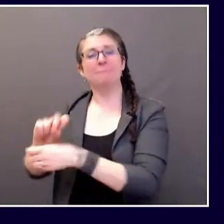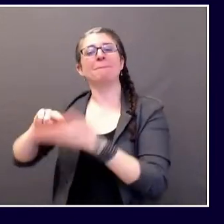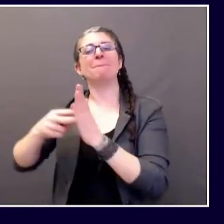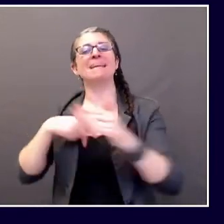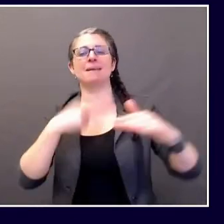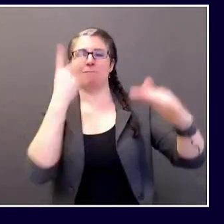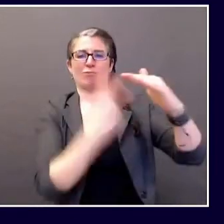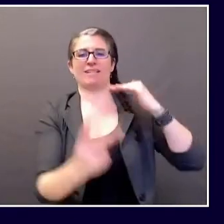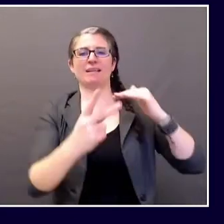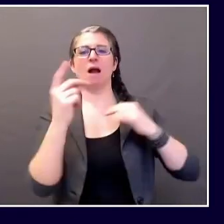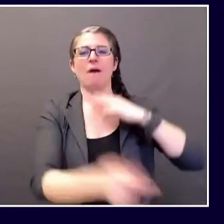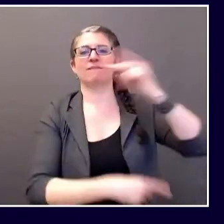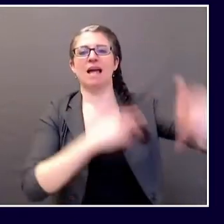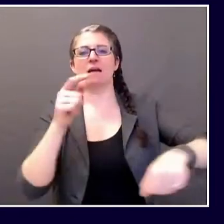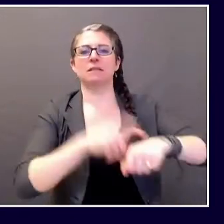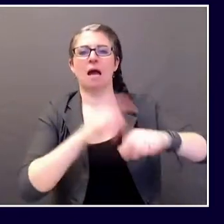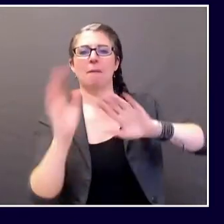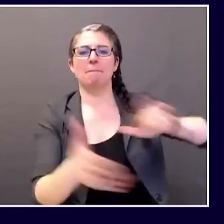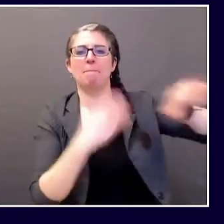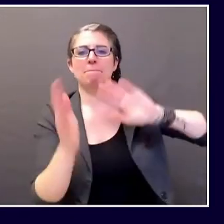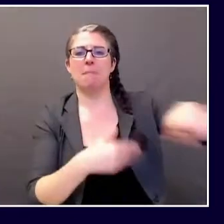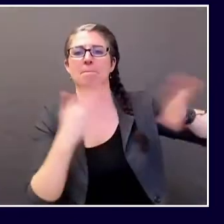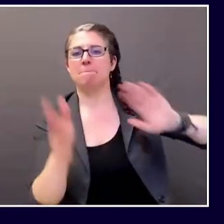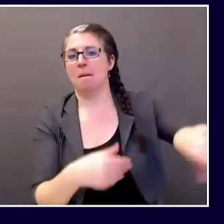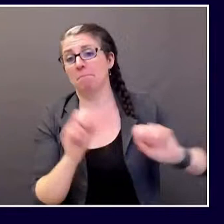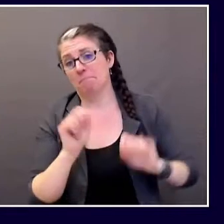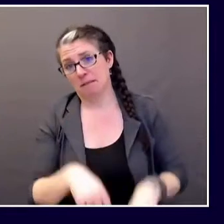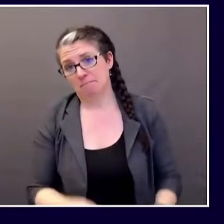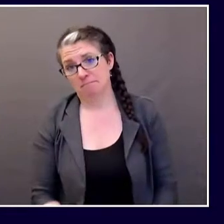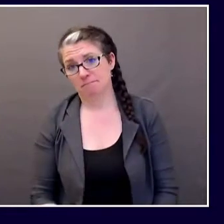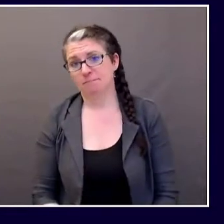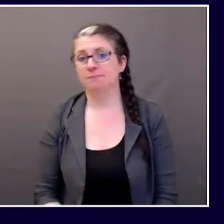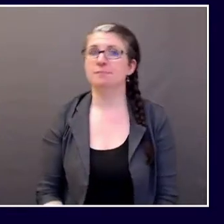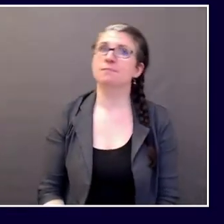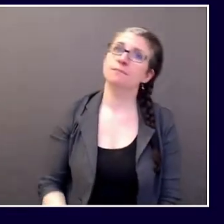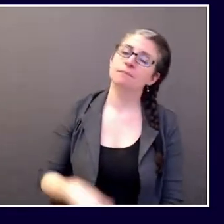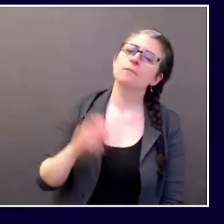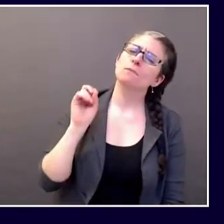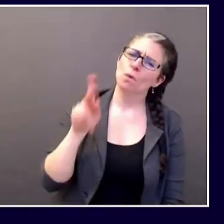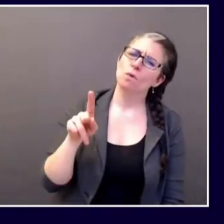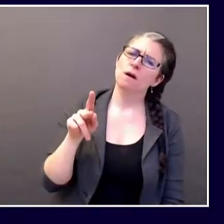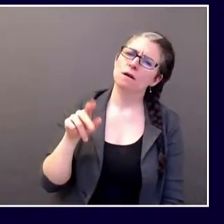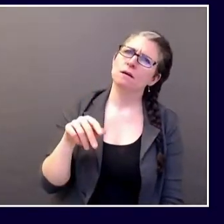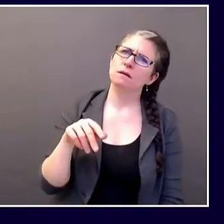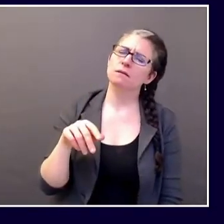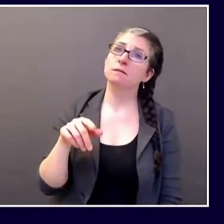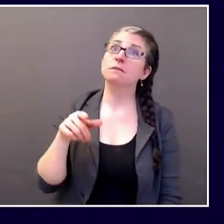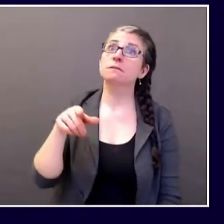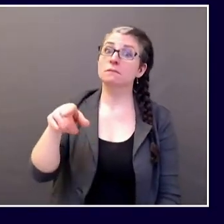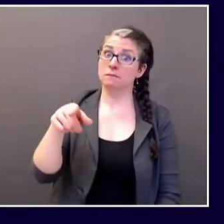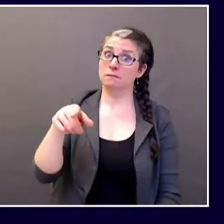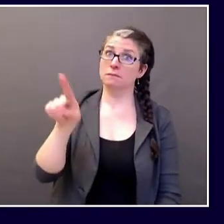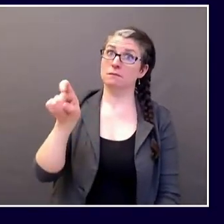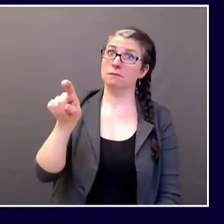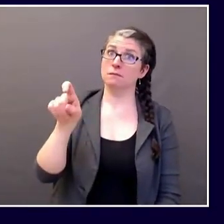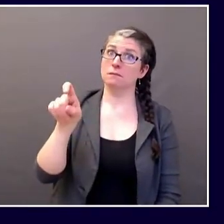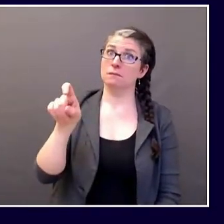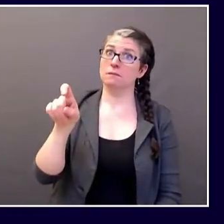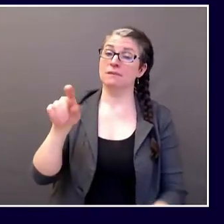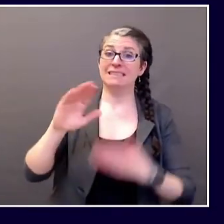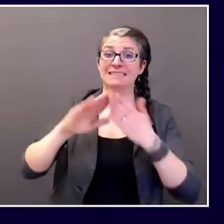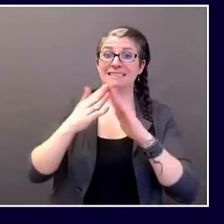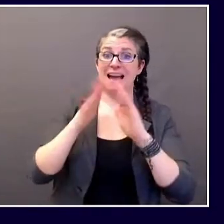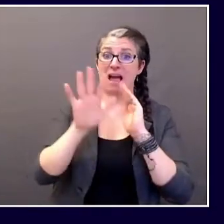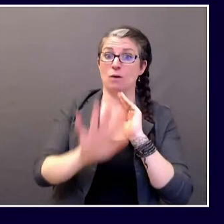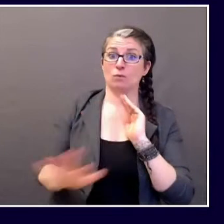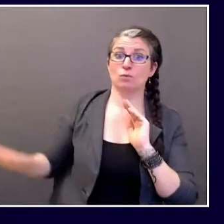Also, municipalities around Maine are starting to look at their sort of spring, summer, and beyond programs for another year